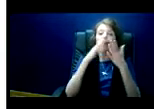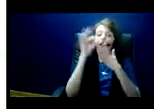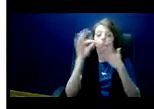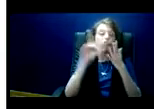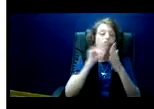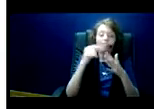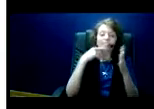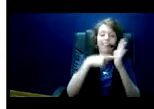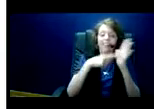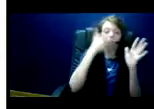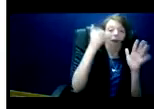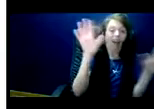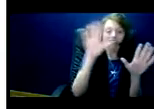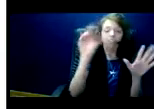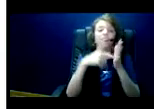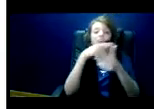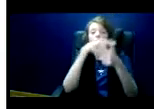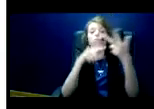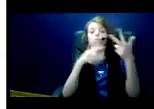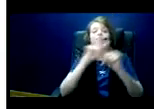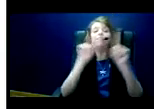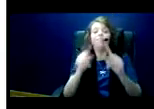best way. She just said, here's 3 ways to do it,